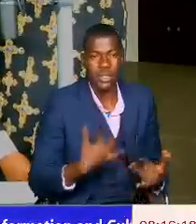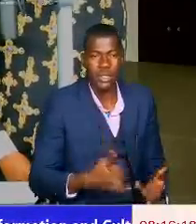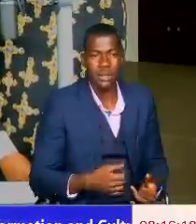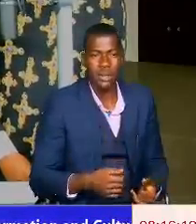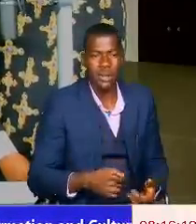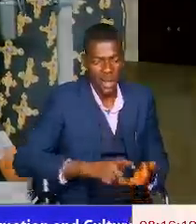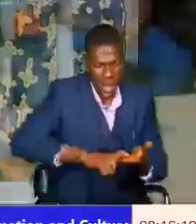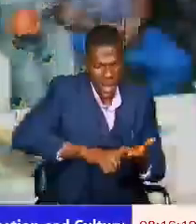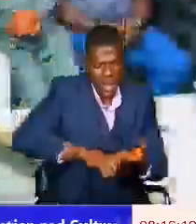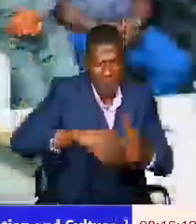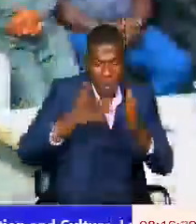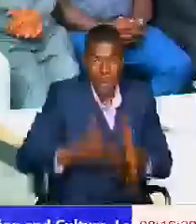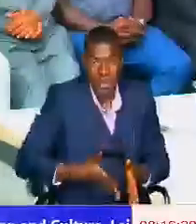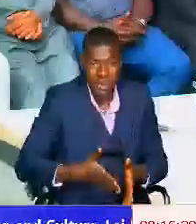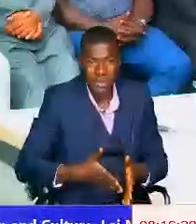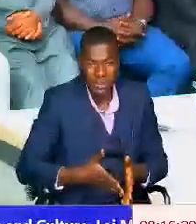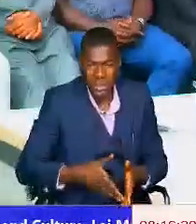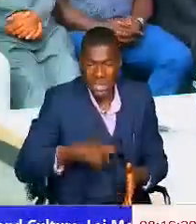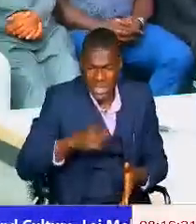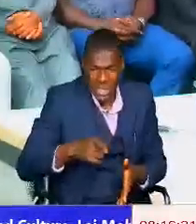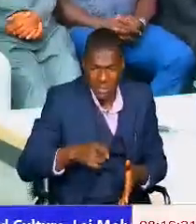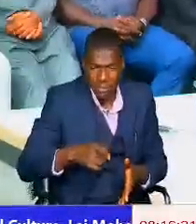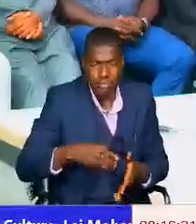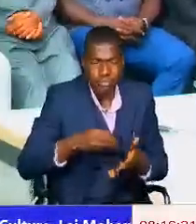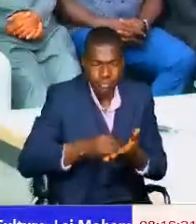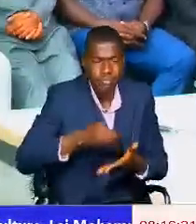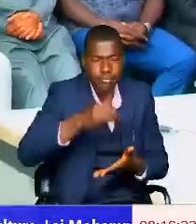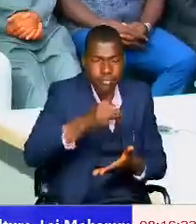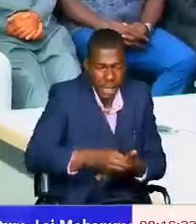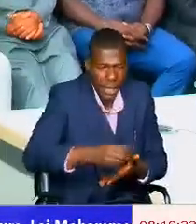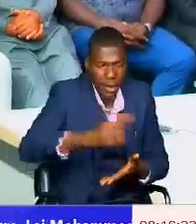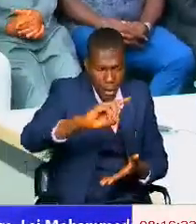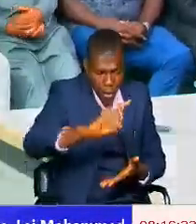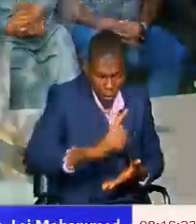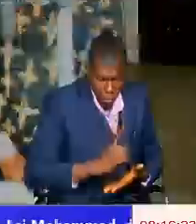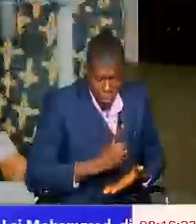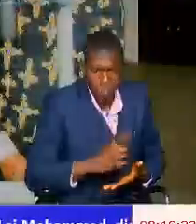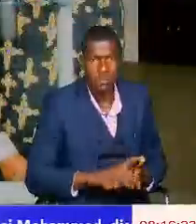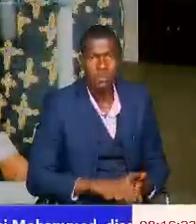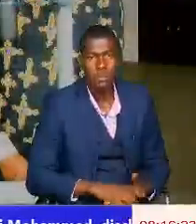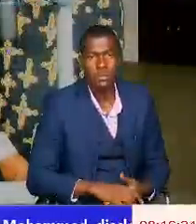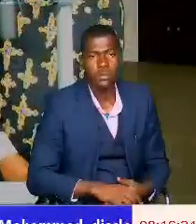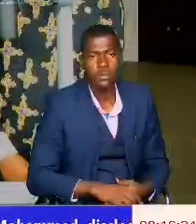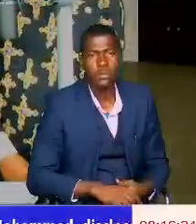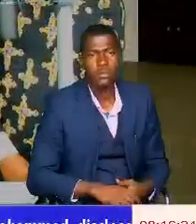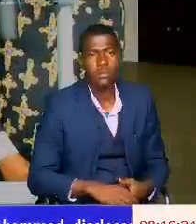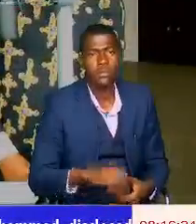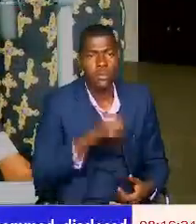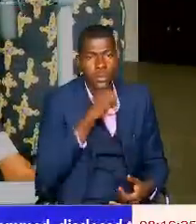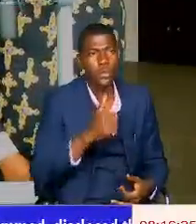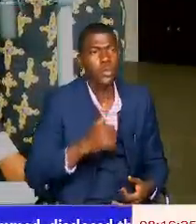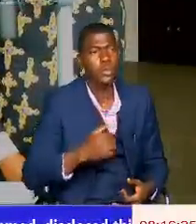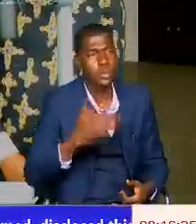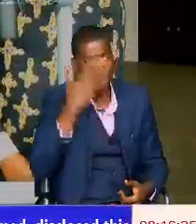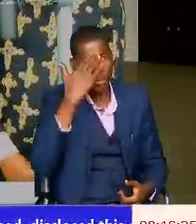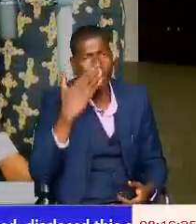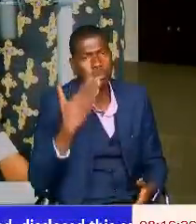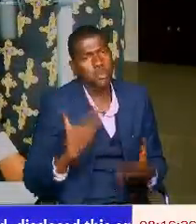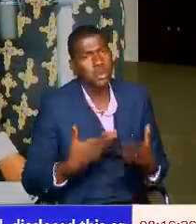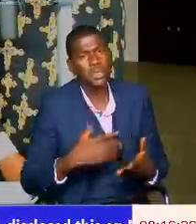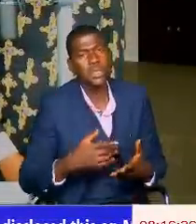we tell another person, no, the engineer, and I cry here and come. I don't know whether the engineer there for studio. The one